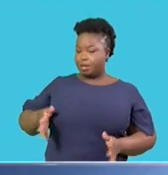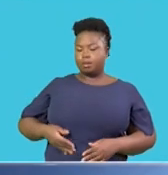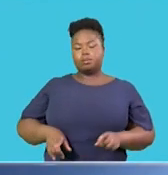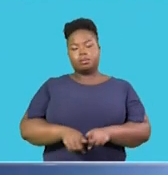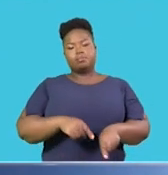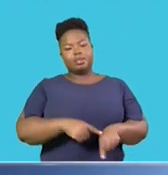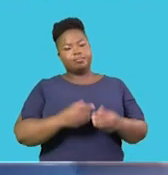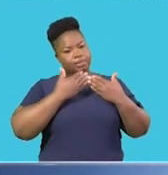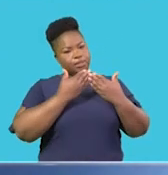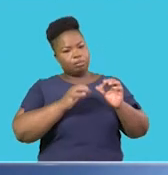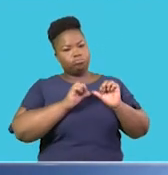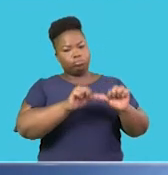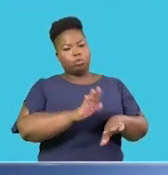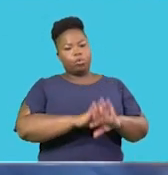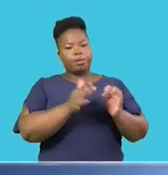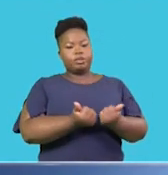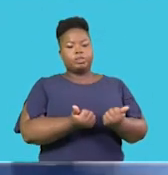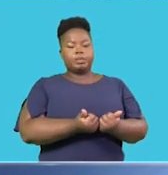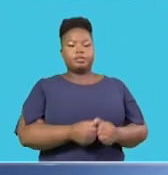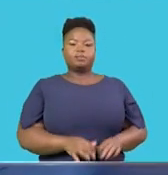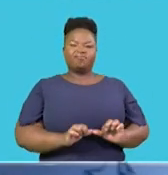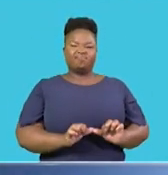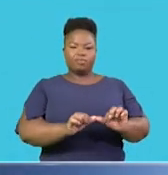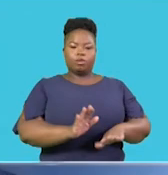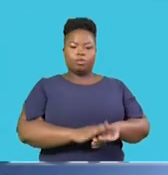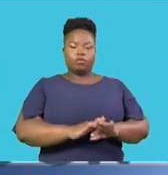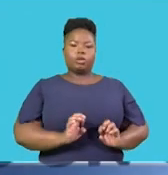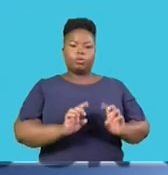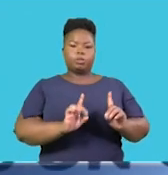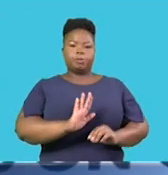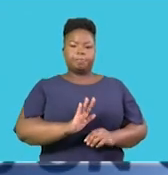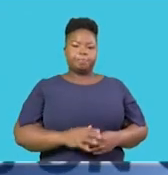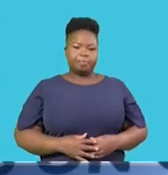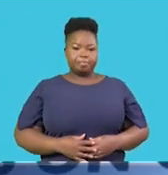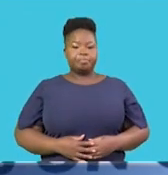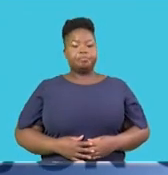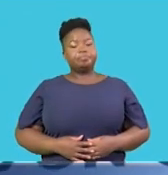I was also able to see ngithole a bursary that will sustain me in terms of my furthering my studies.